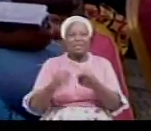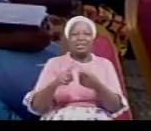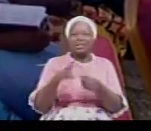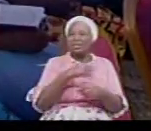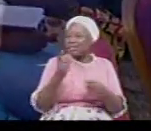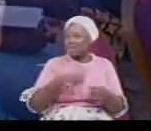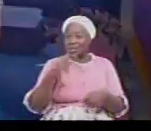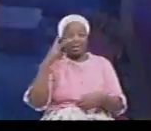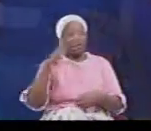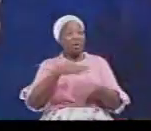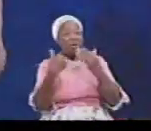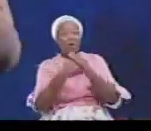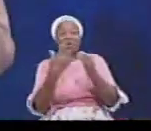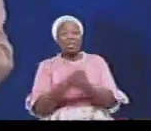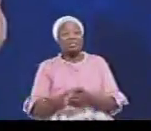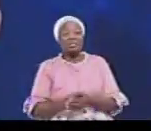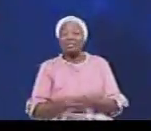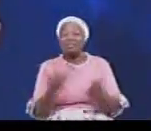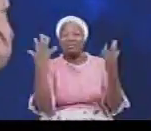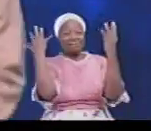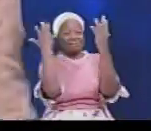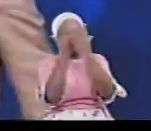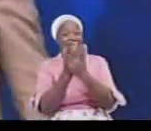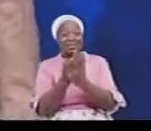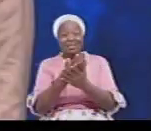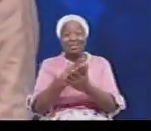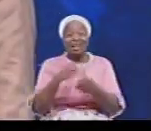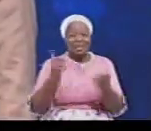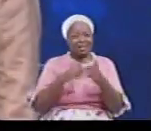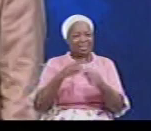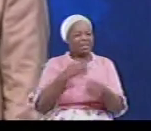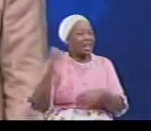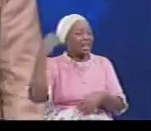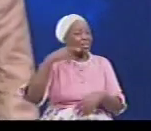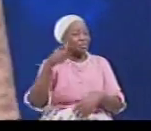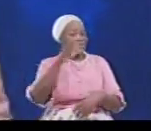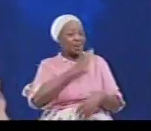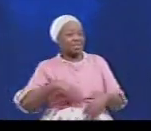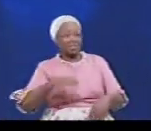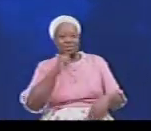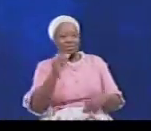The light of Christ has not shone into their heart.